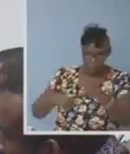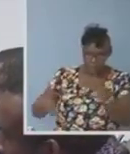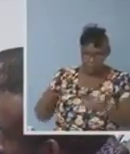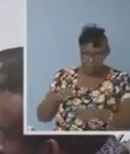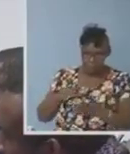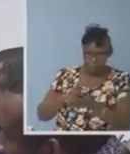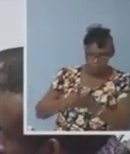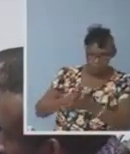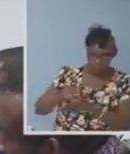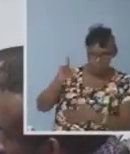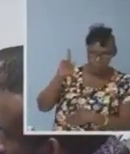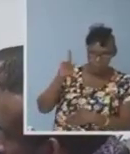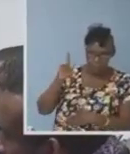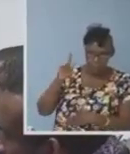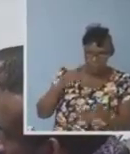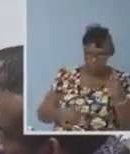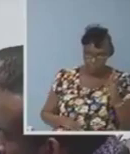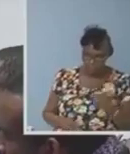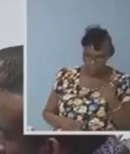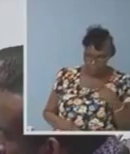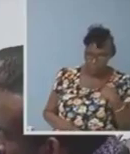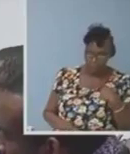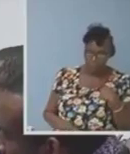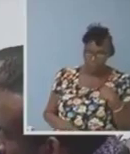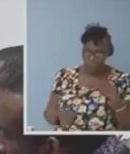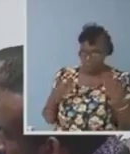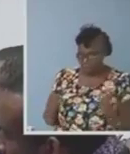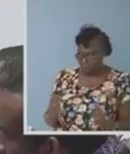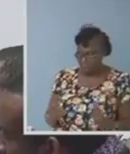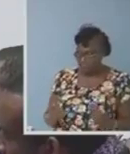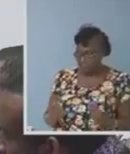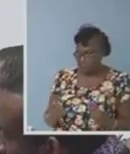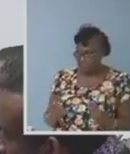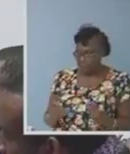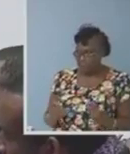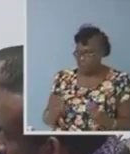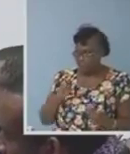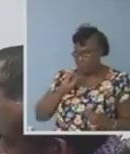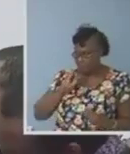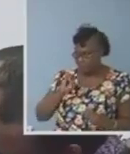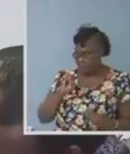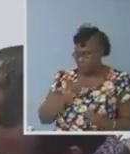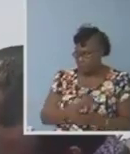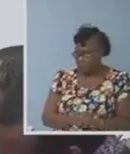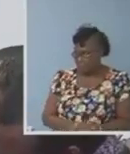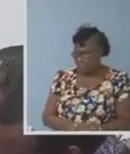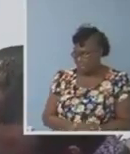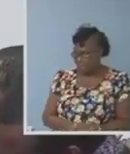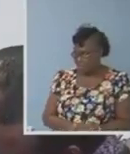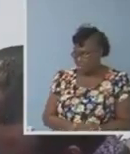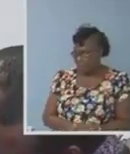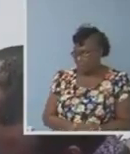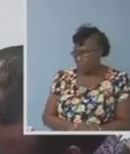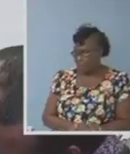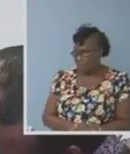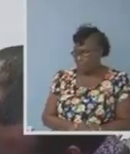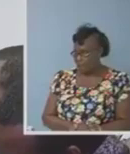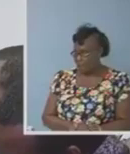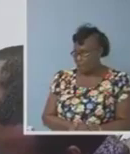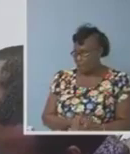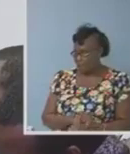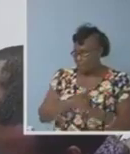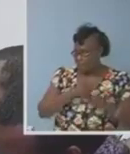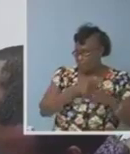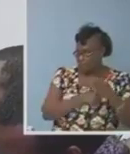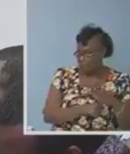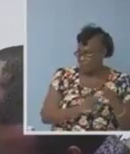flight to Tobago and that person is quarantined. Would you care to reveal where exactly this person is quarantined